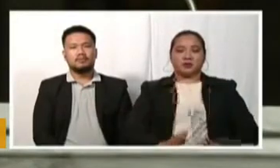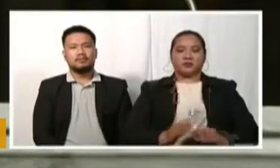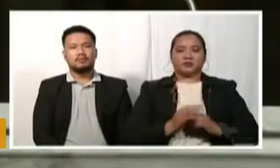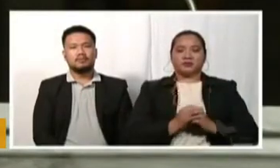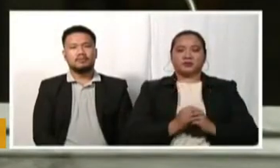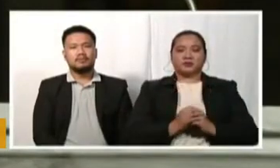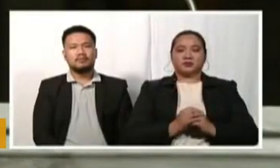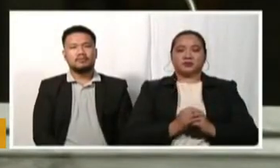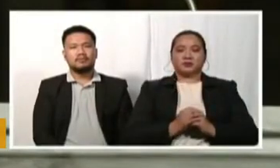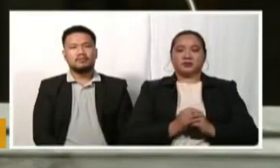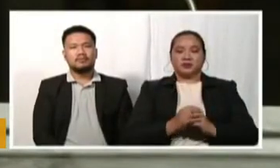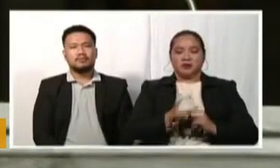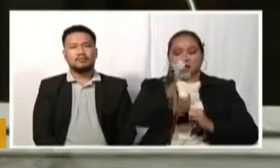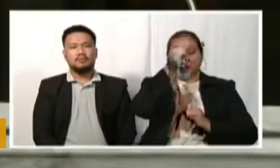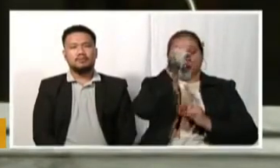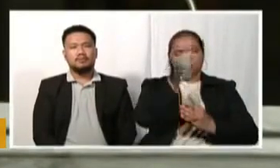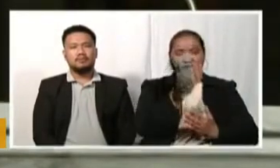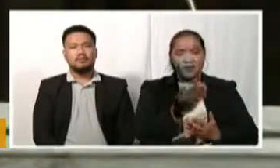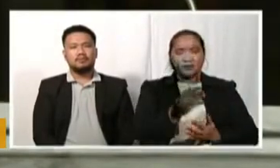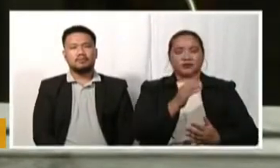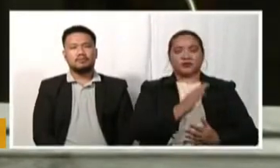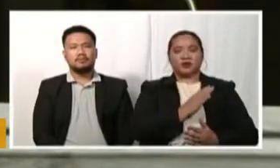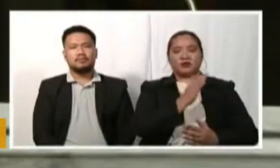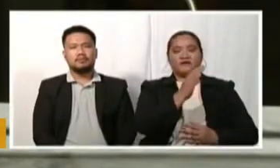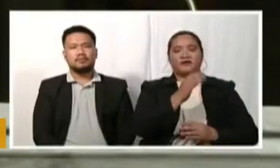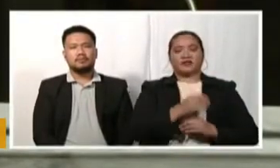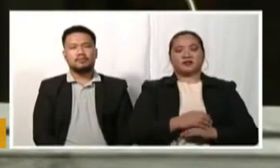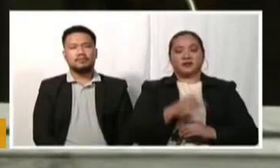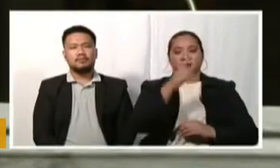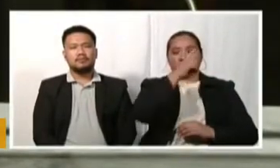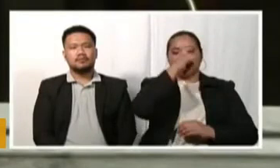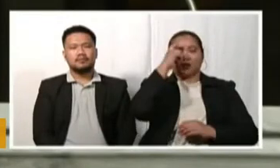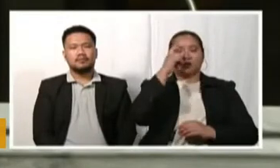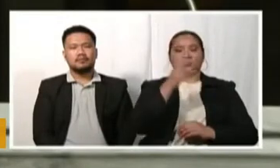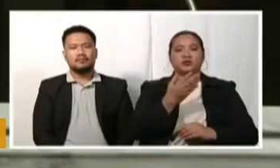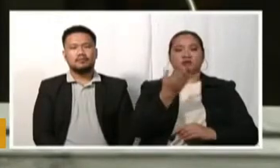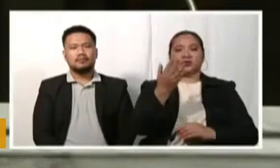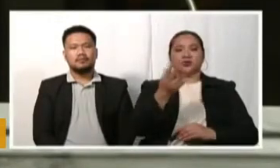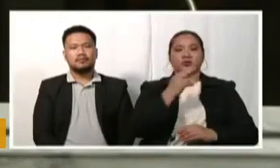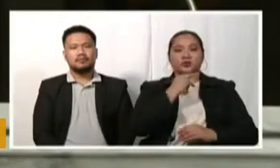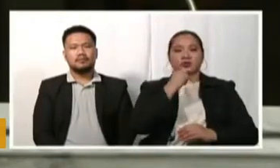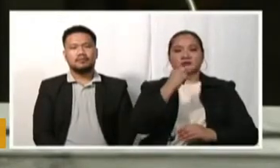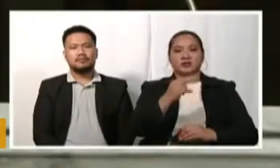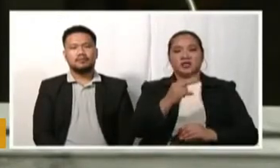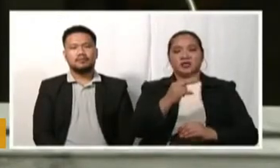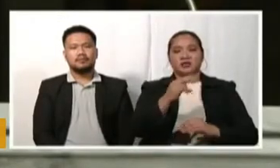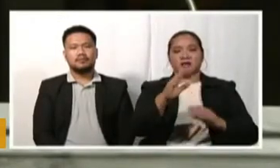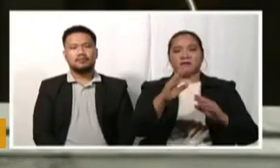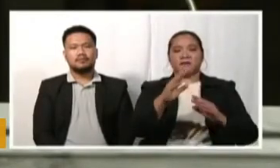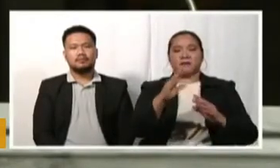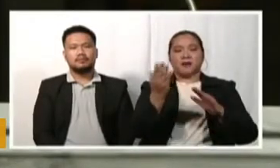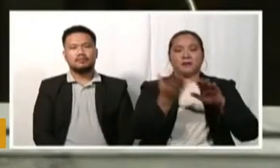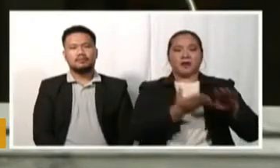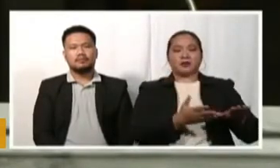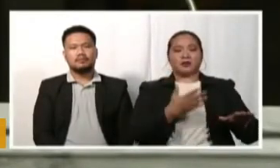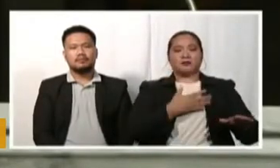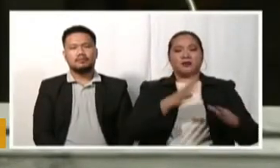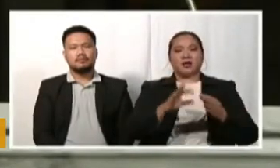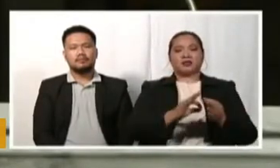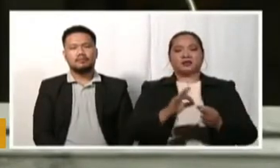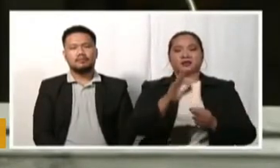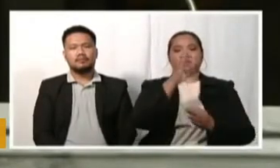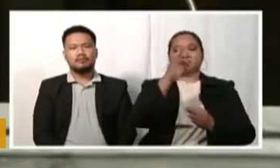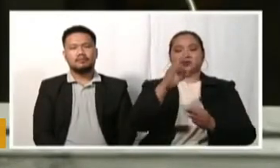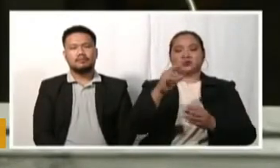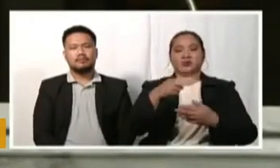too, abides in confidence because you will not abandon my soul to the